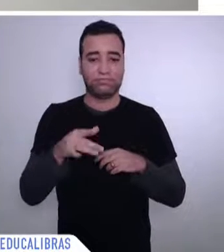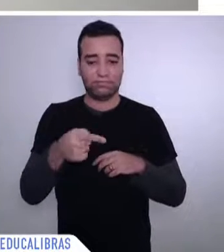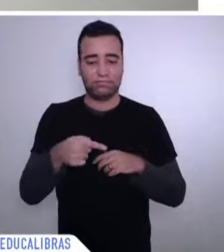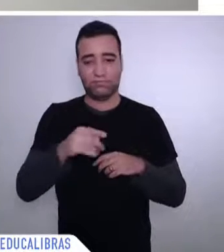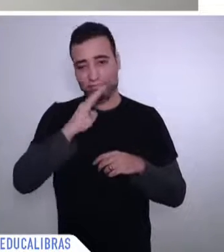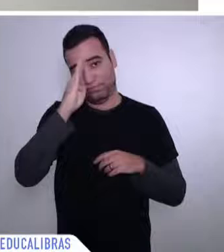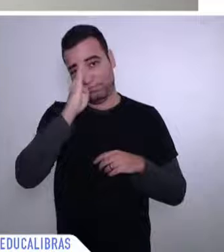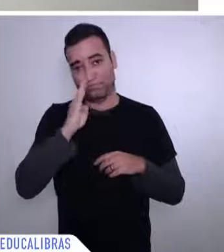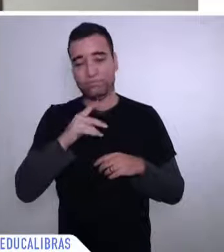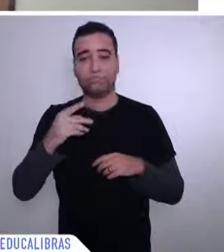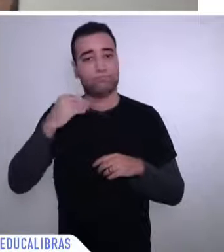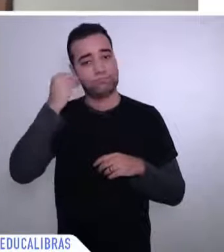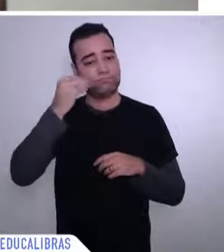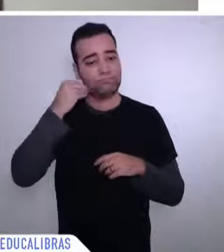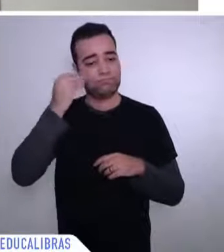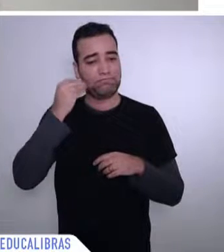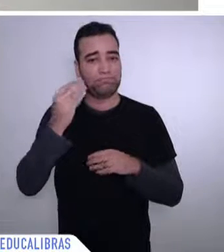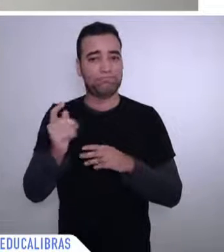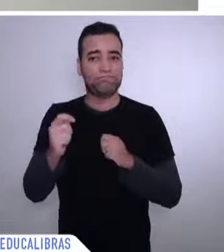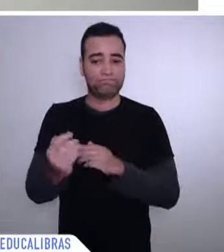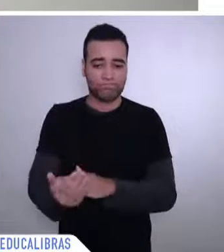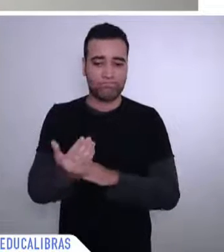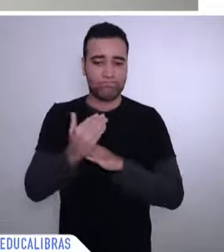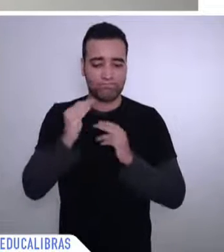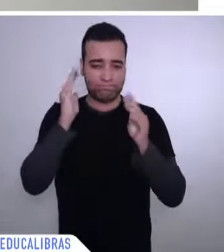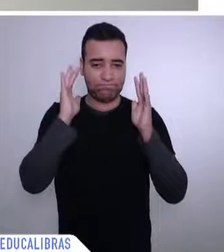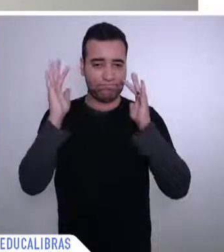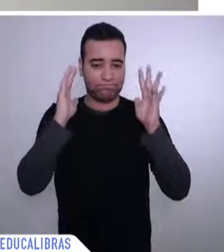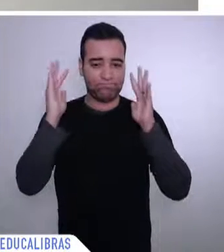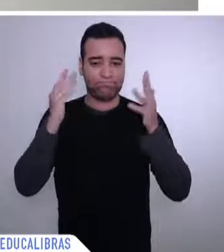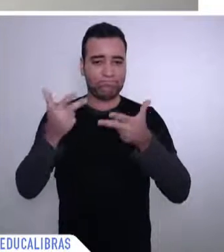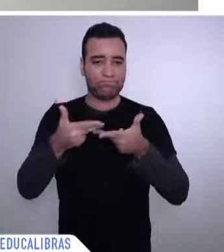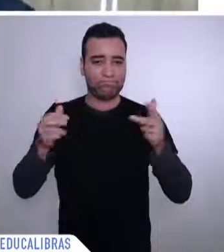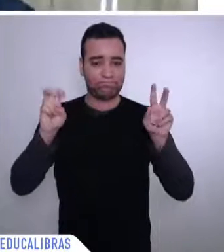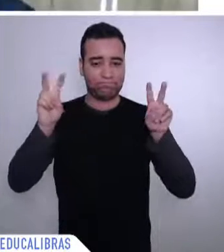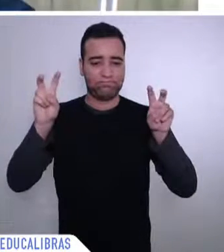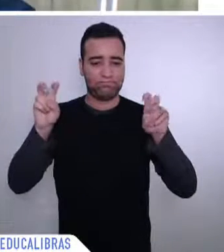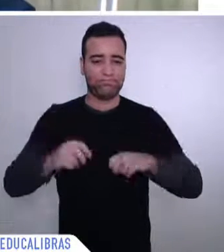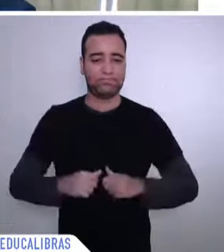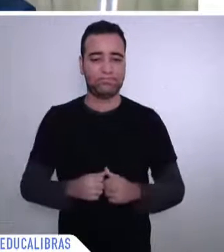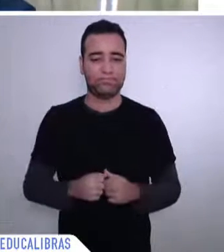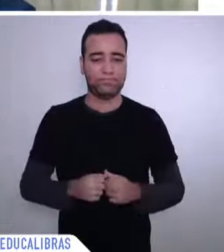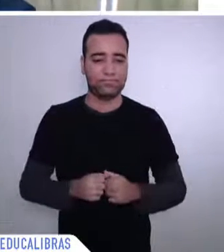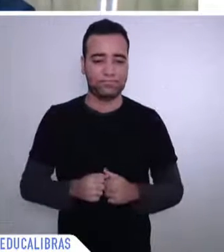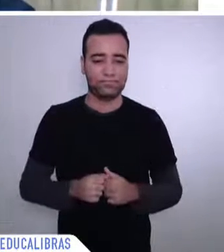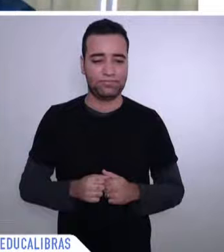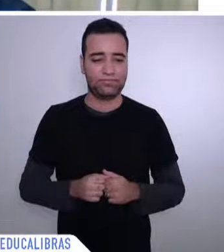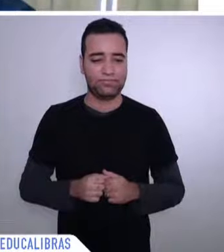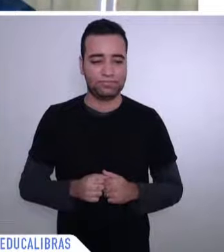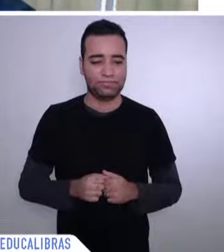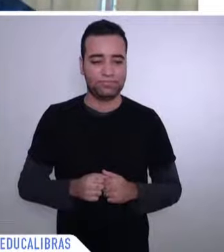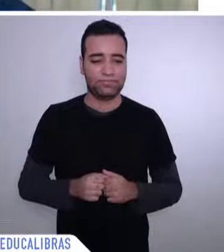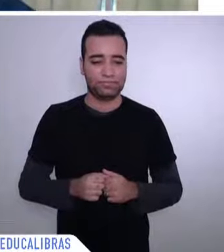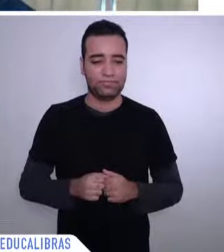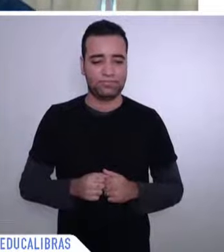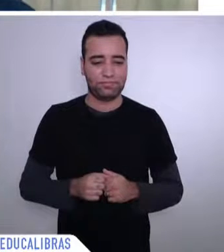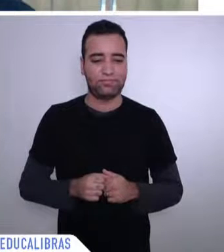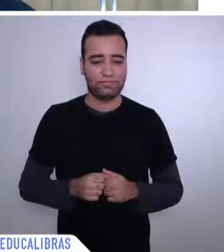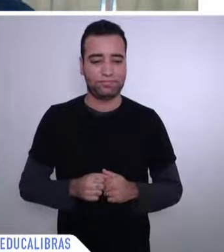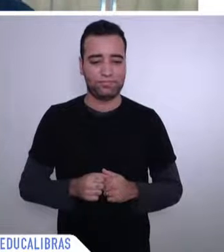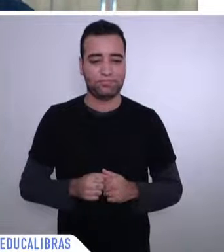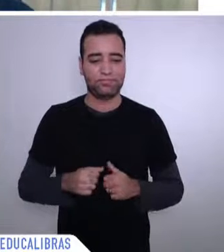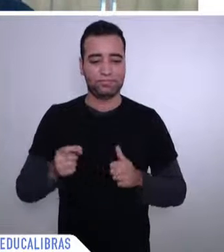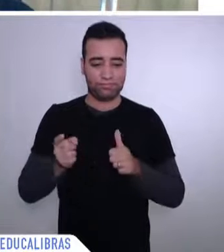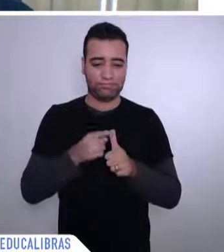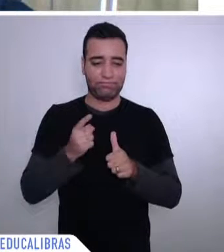How do you see the current Brazilian situation and the challenges we face? How can your experience help us reflect us on